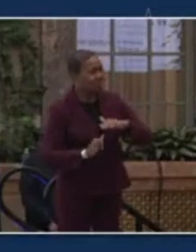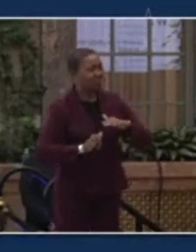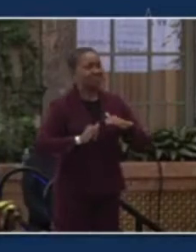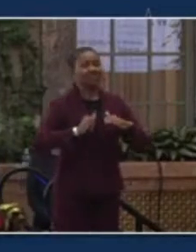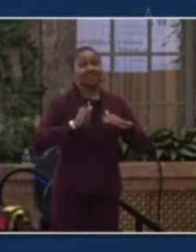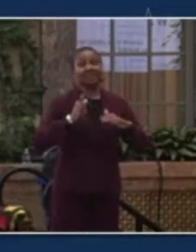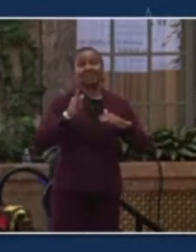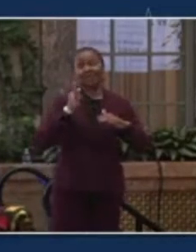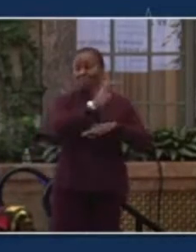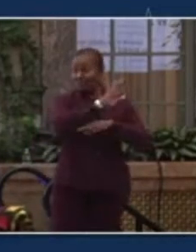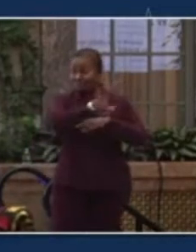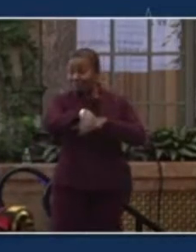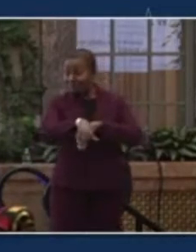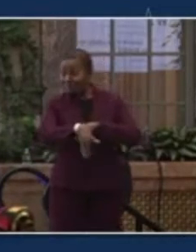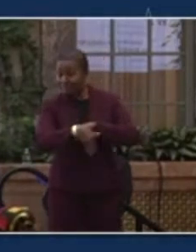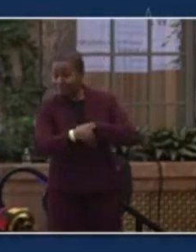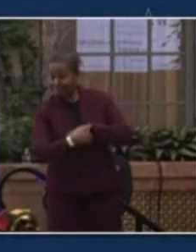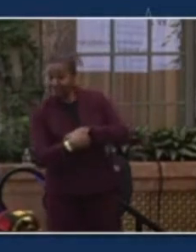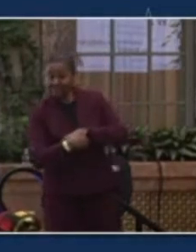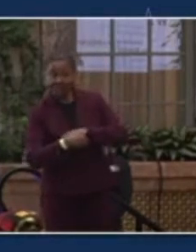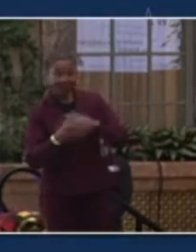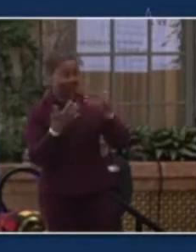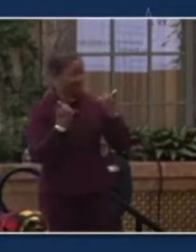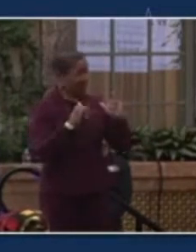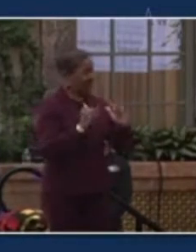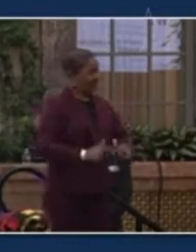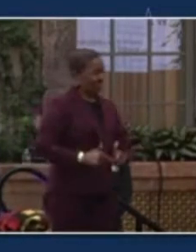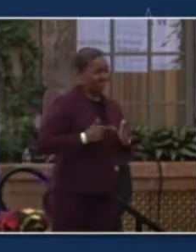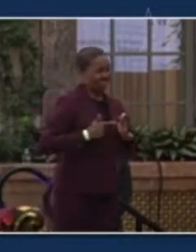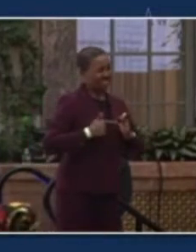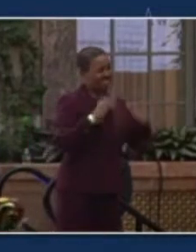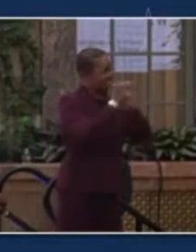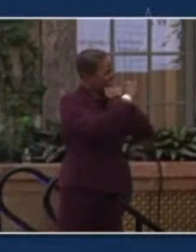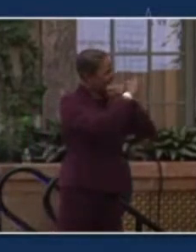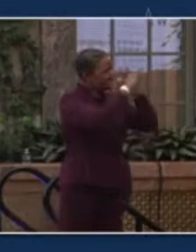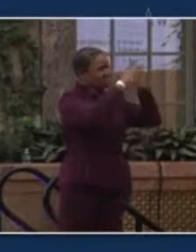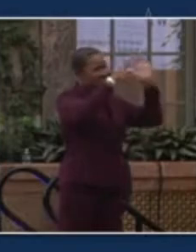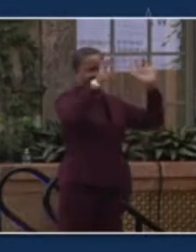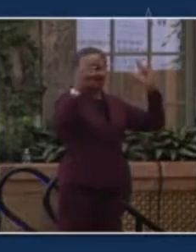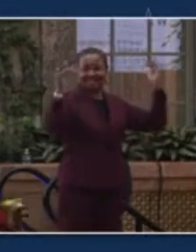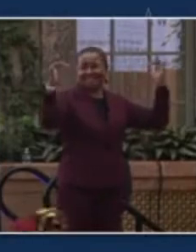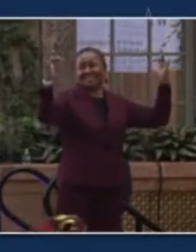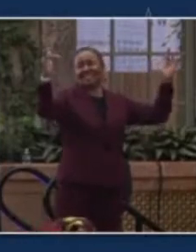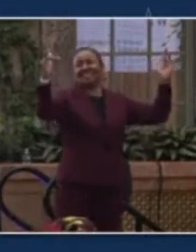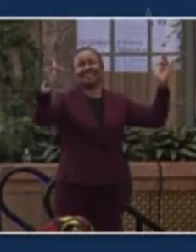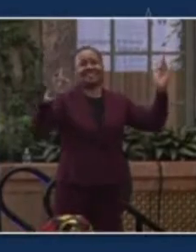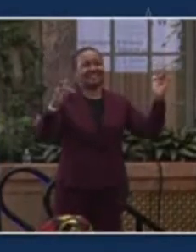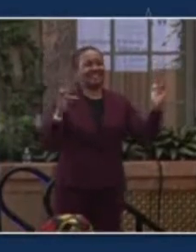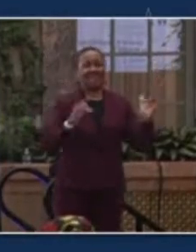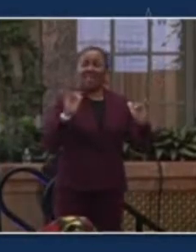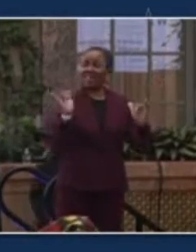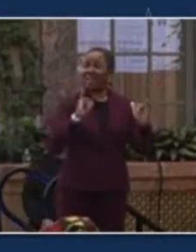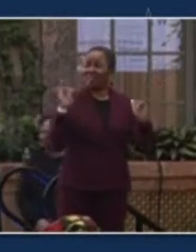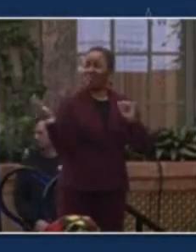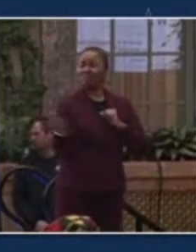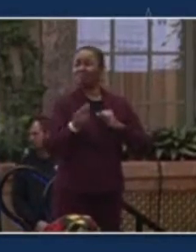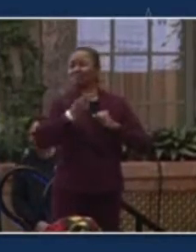through the night air. The skyline is moonlit. Looks like an